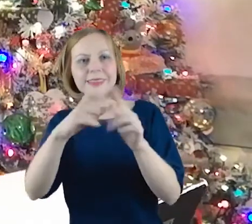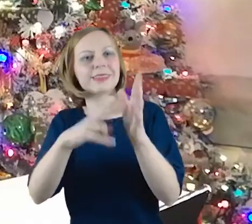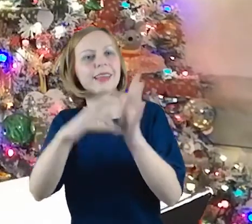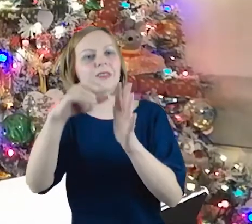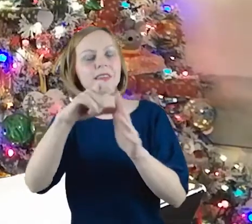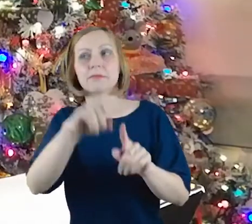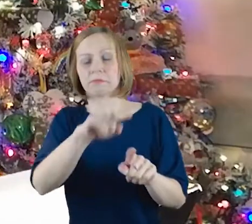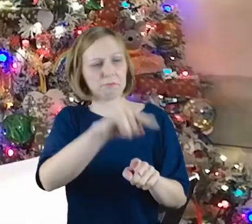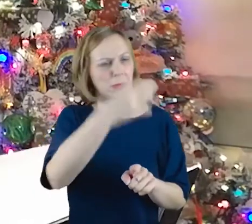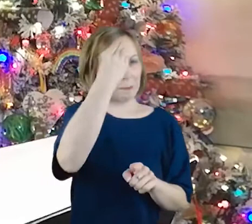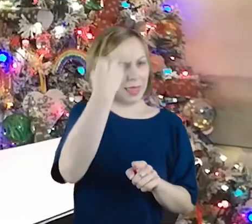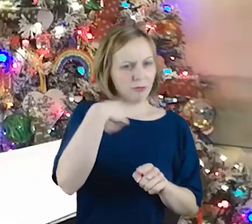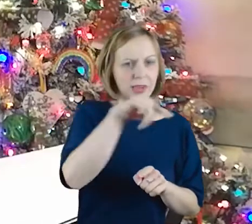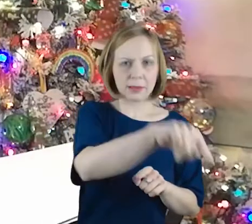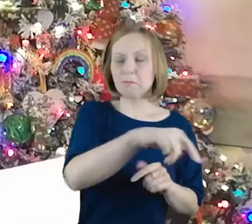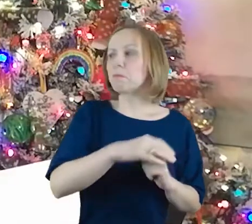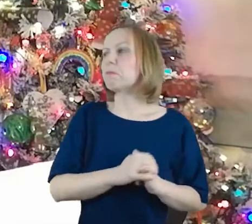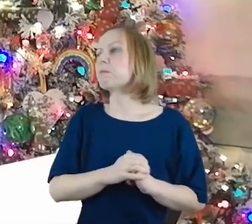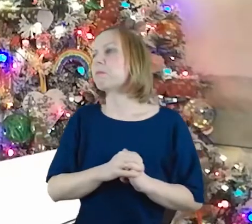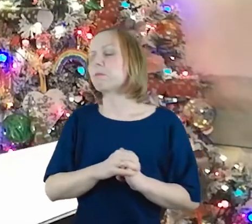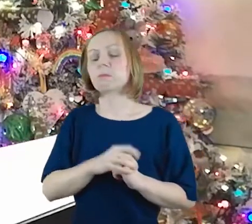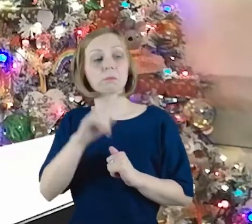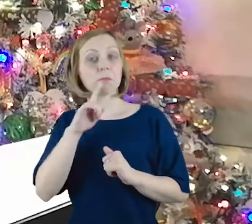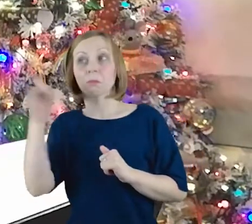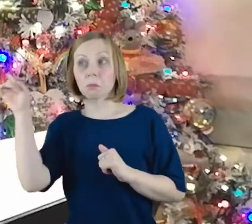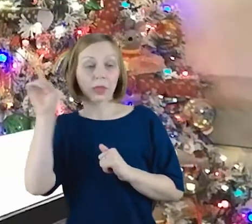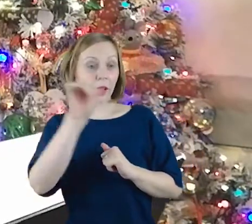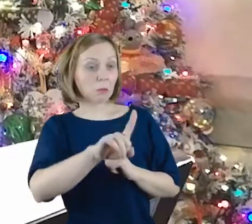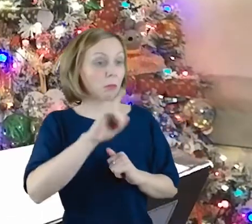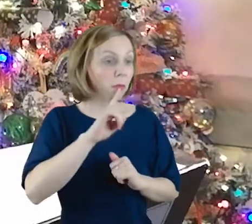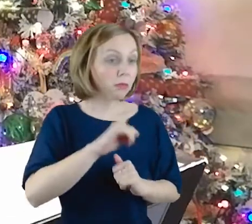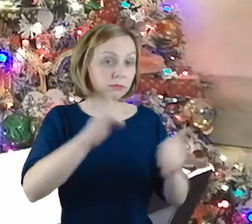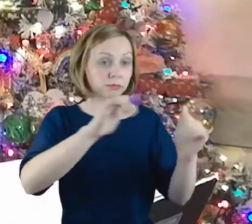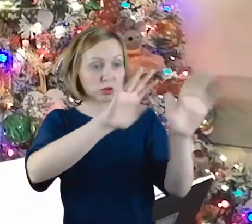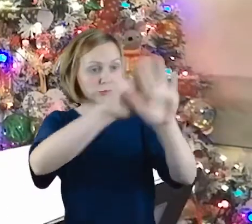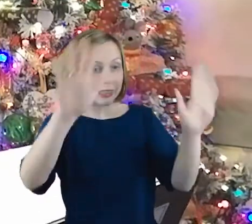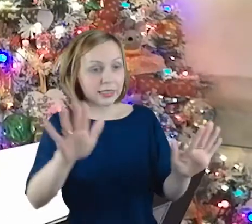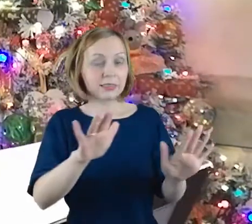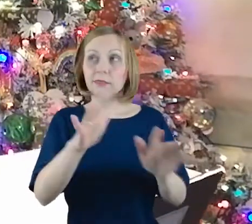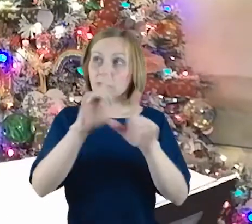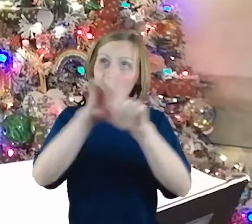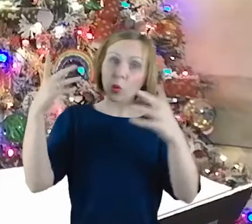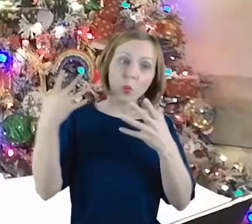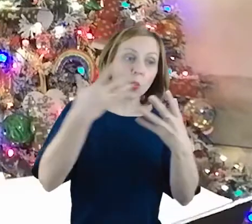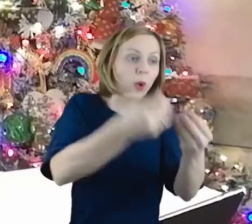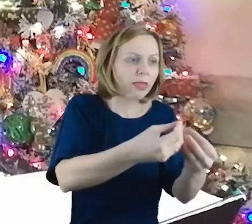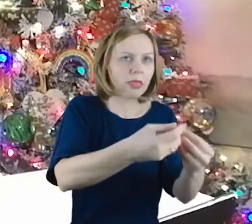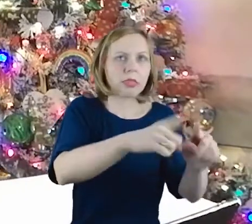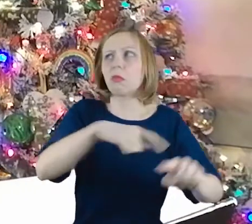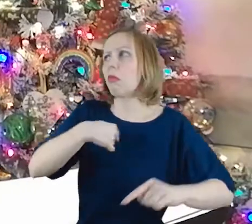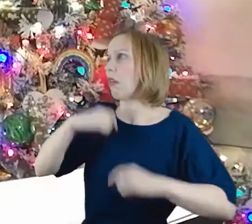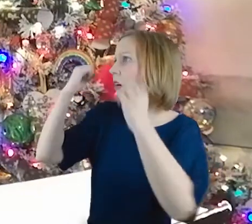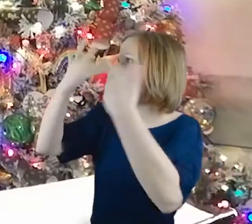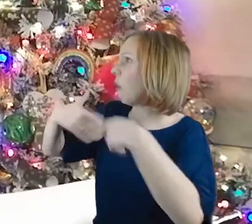"Greetings, O favoured one, the Lord is with you." But she was greatly troubled at this saying, and tried to discern what